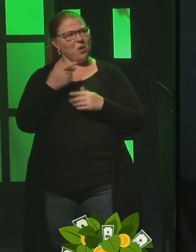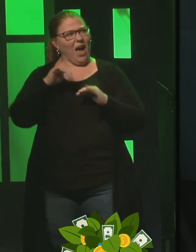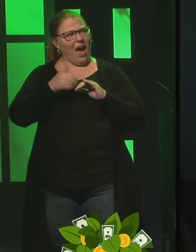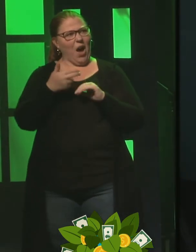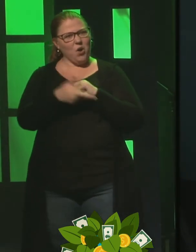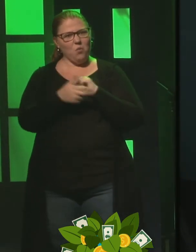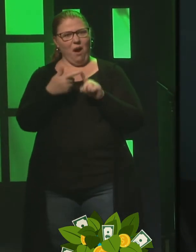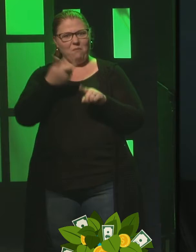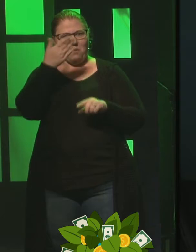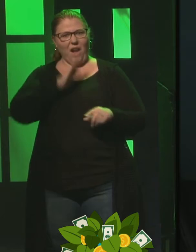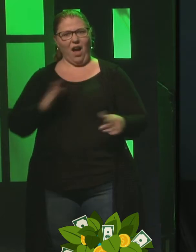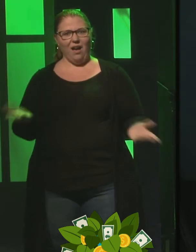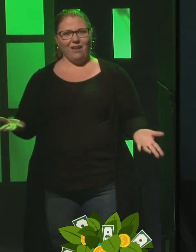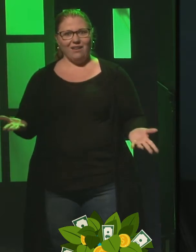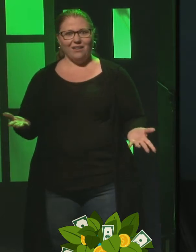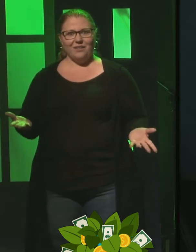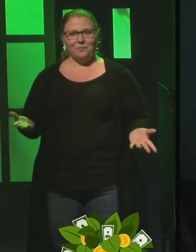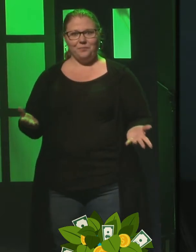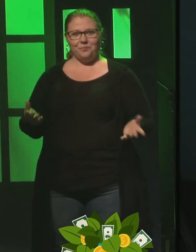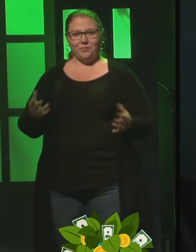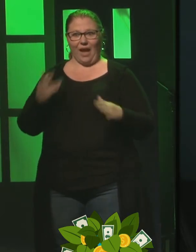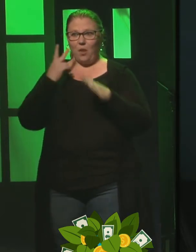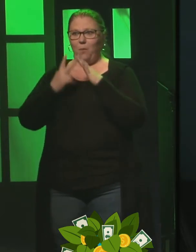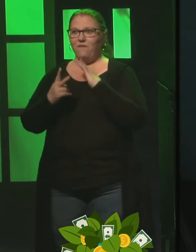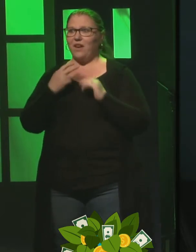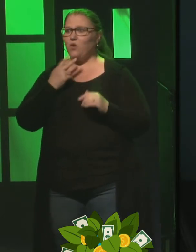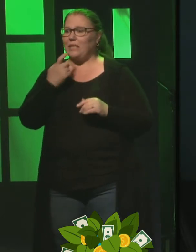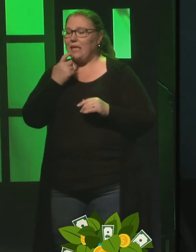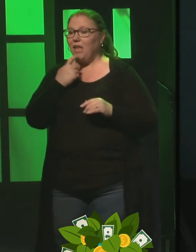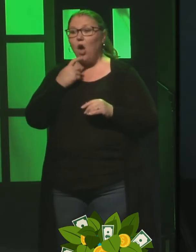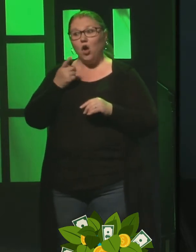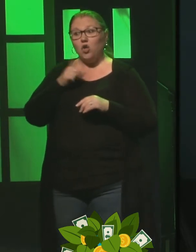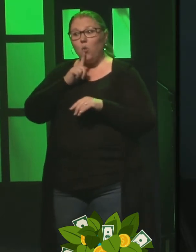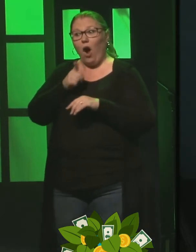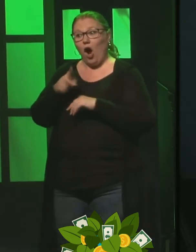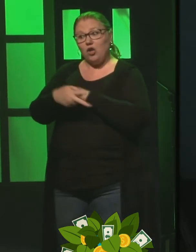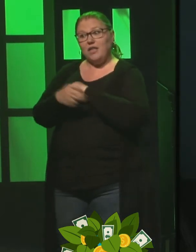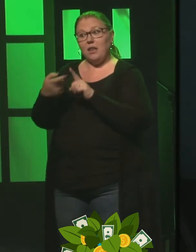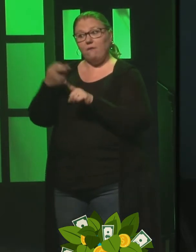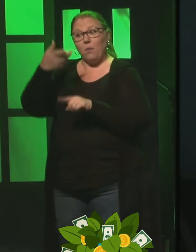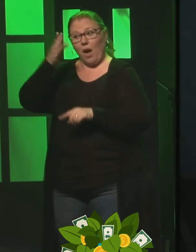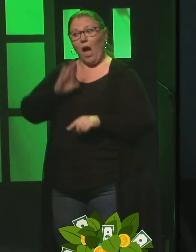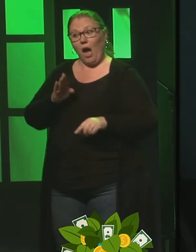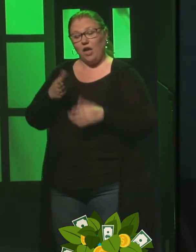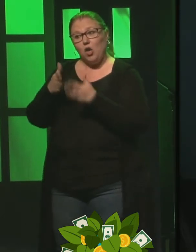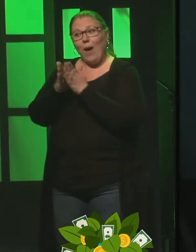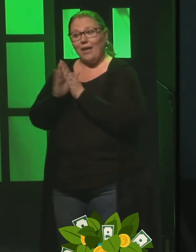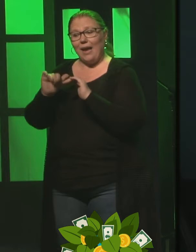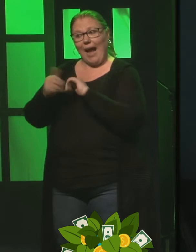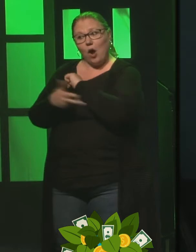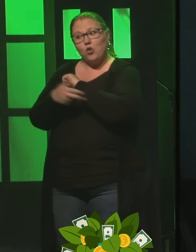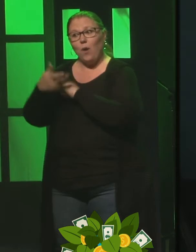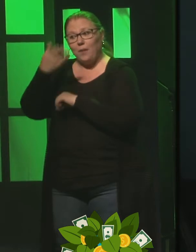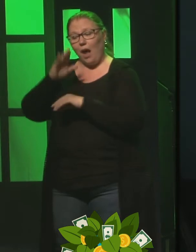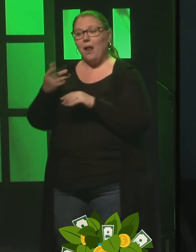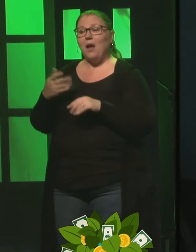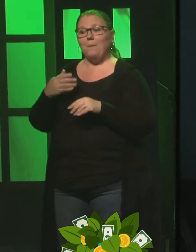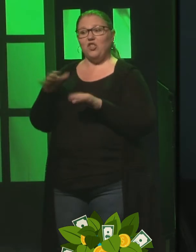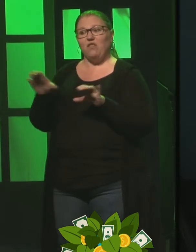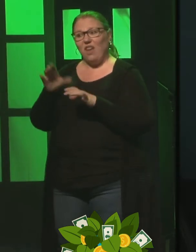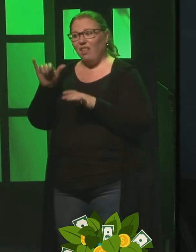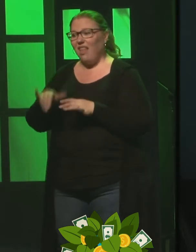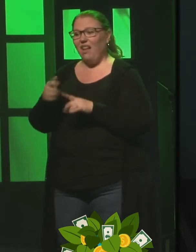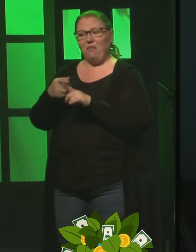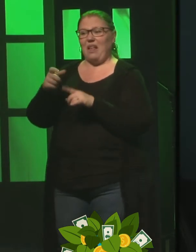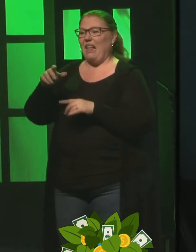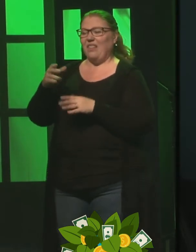God? And the prophetic voice says, oh, but you are robbing God. And you keep asking, how have you robbed God? But you've robbed God of your